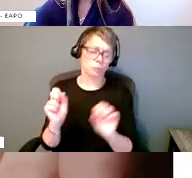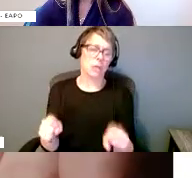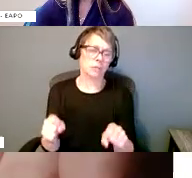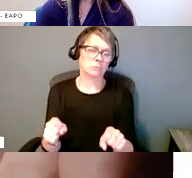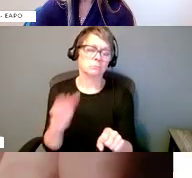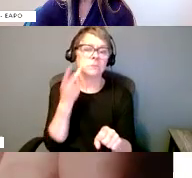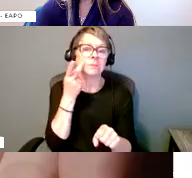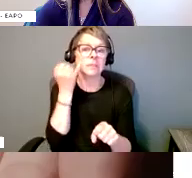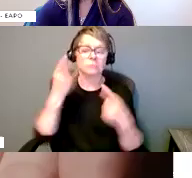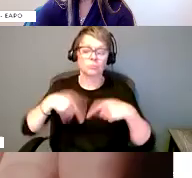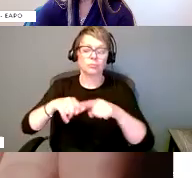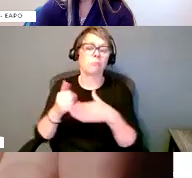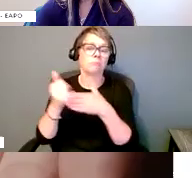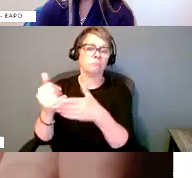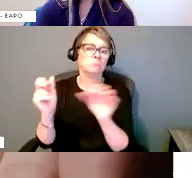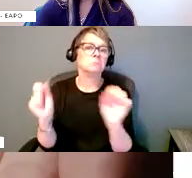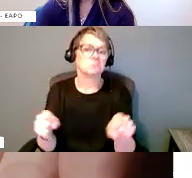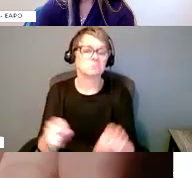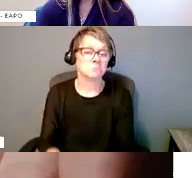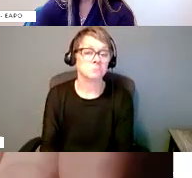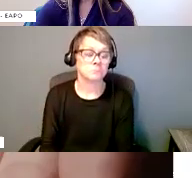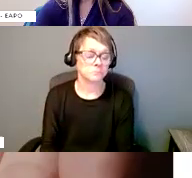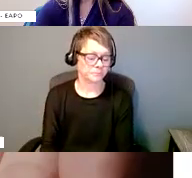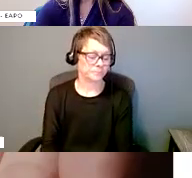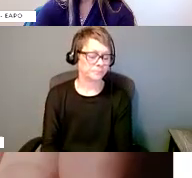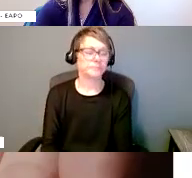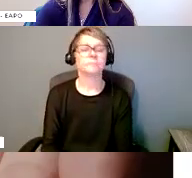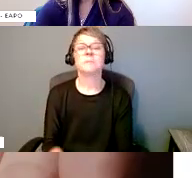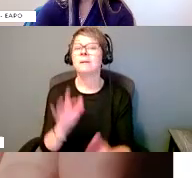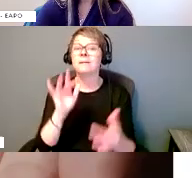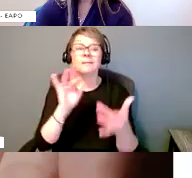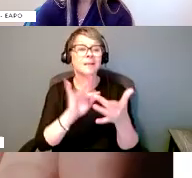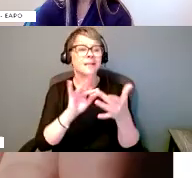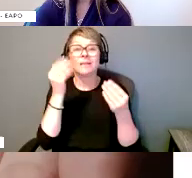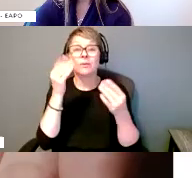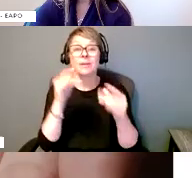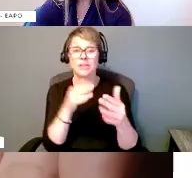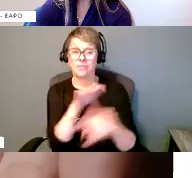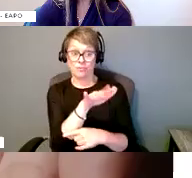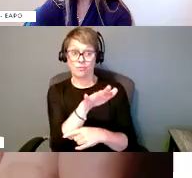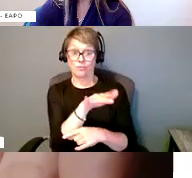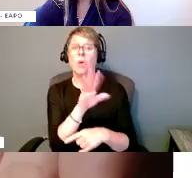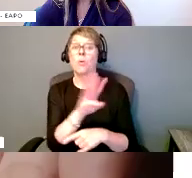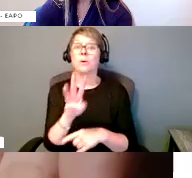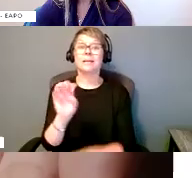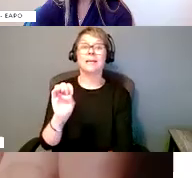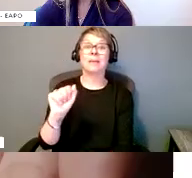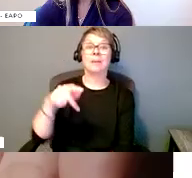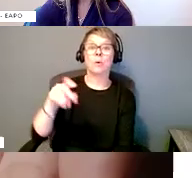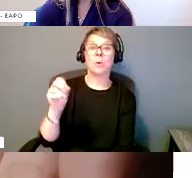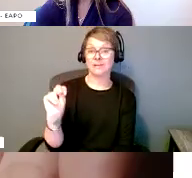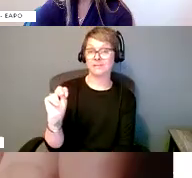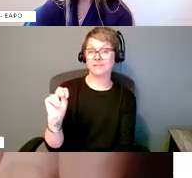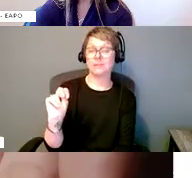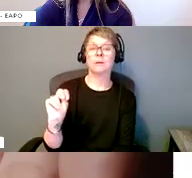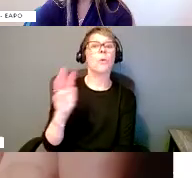you in your circumstance. So I have the contact numbers there. You can go to our website at EAPON and you